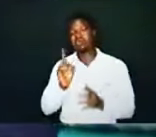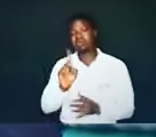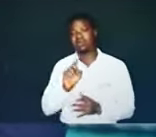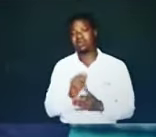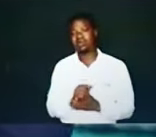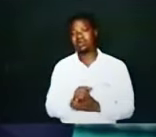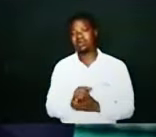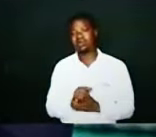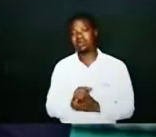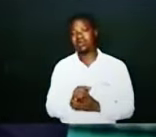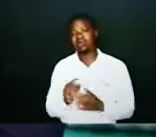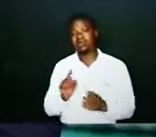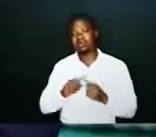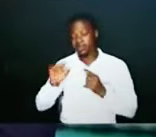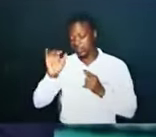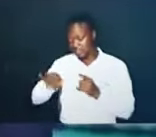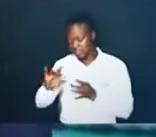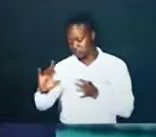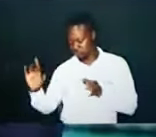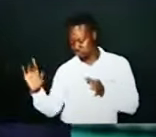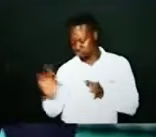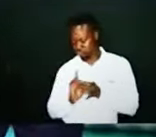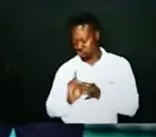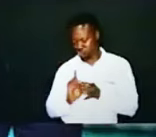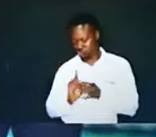It was part of yourself.